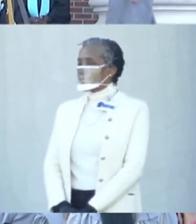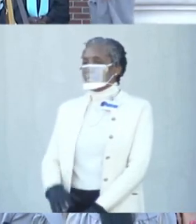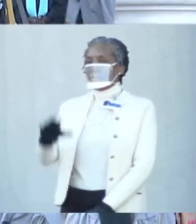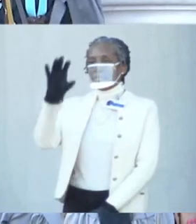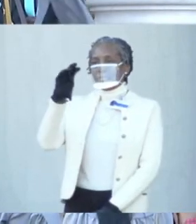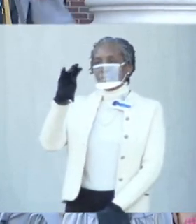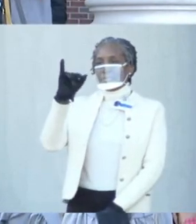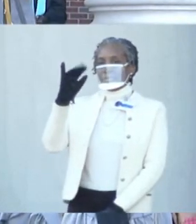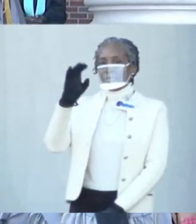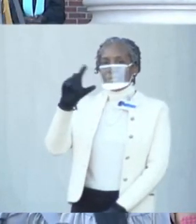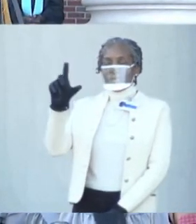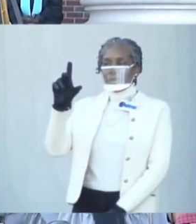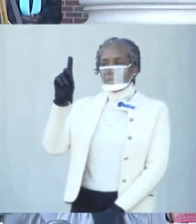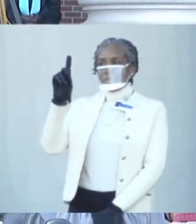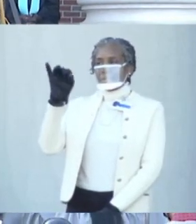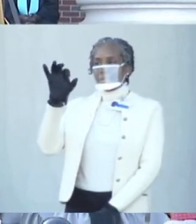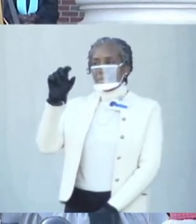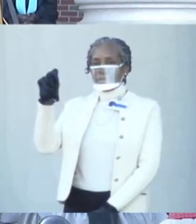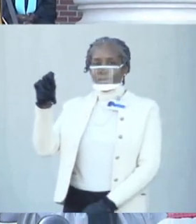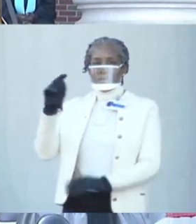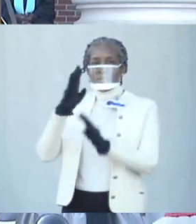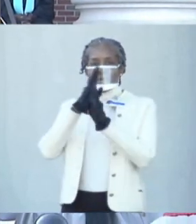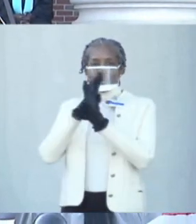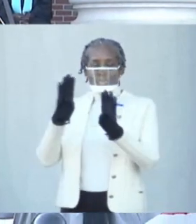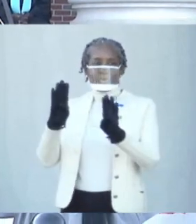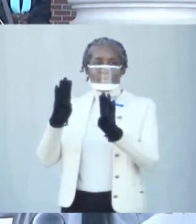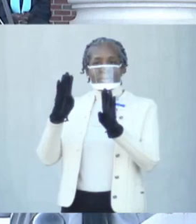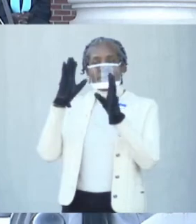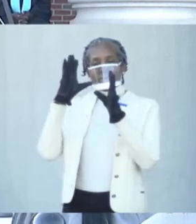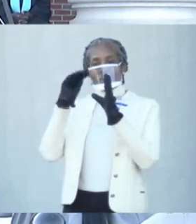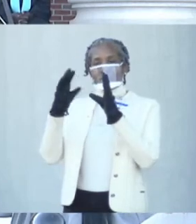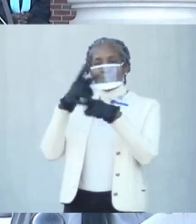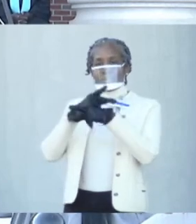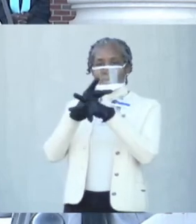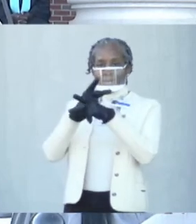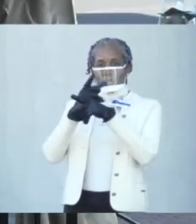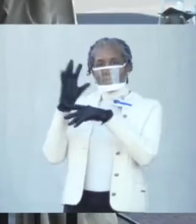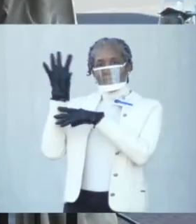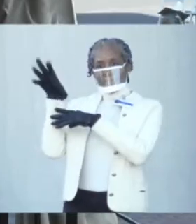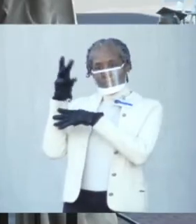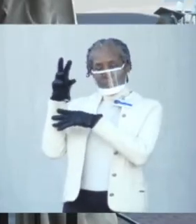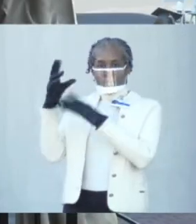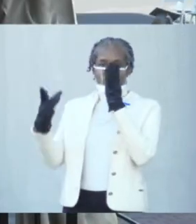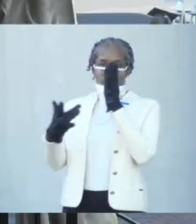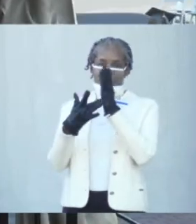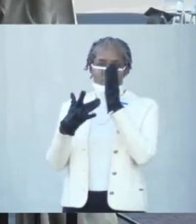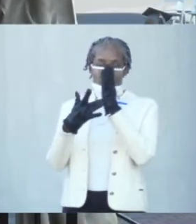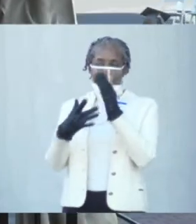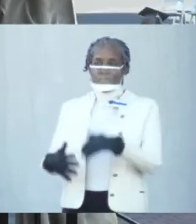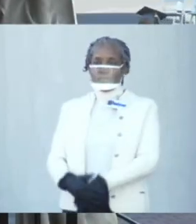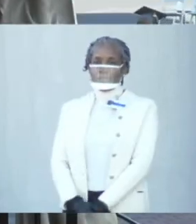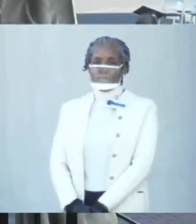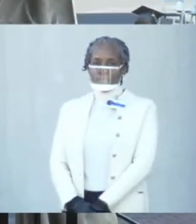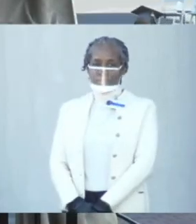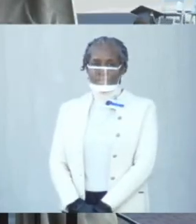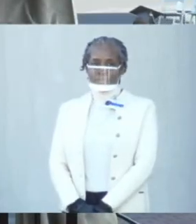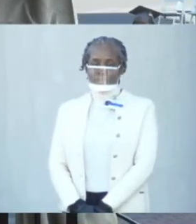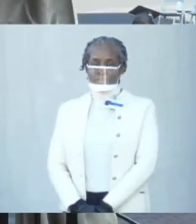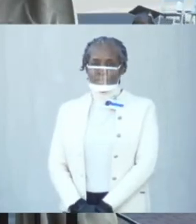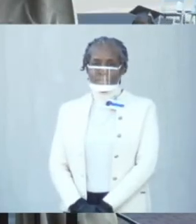Michael, we met broadcasting and production technology. Thank you so much.